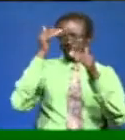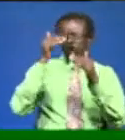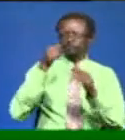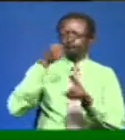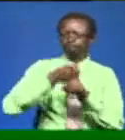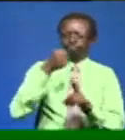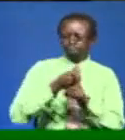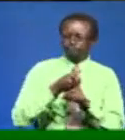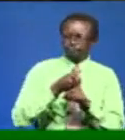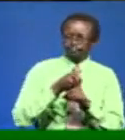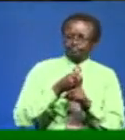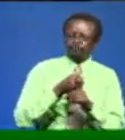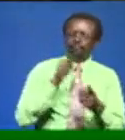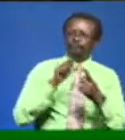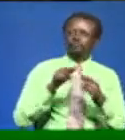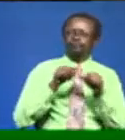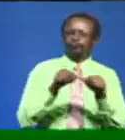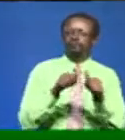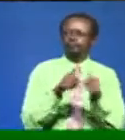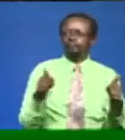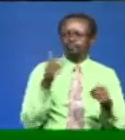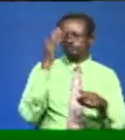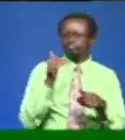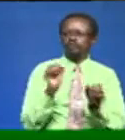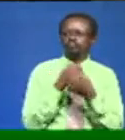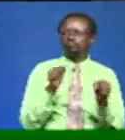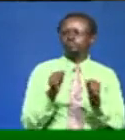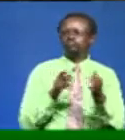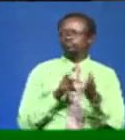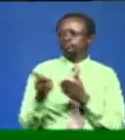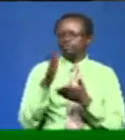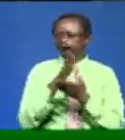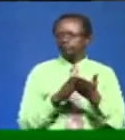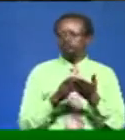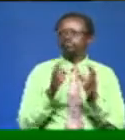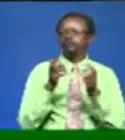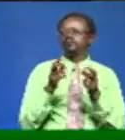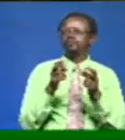are unable to honour statutory obligations, including remittances to KRA,